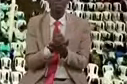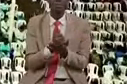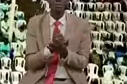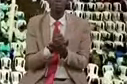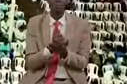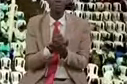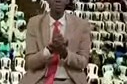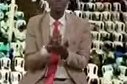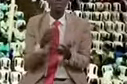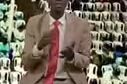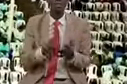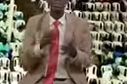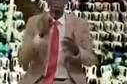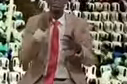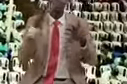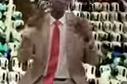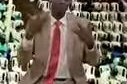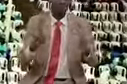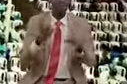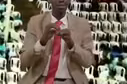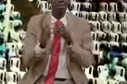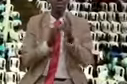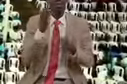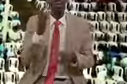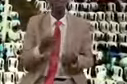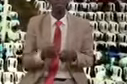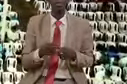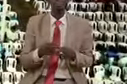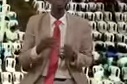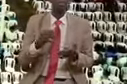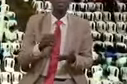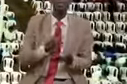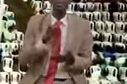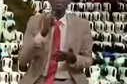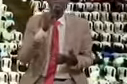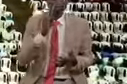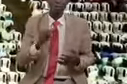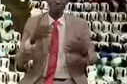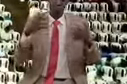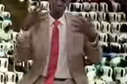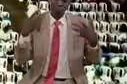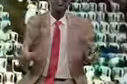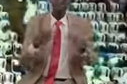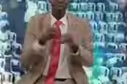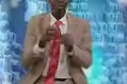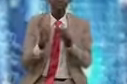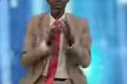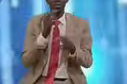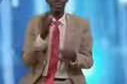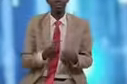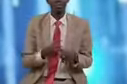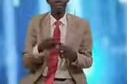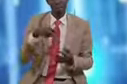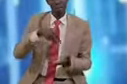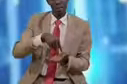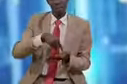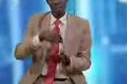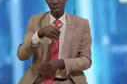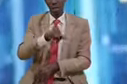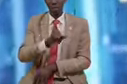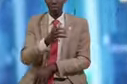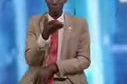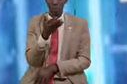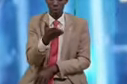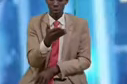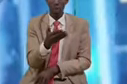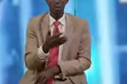It is done. I said, it is done. Keep on standing. Our counselors are there. We'll turn